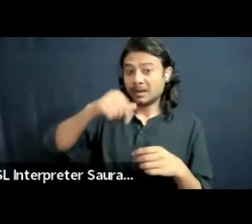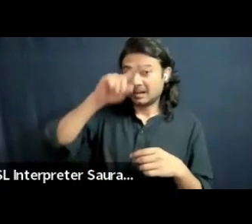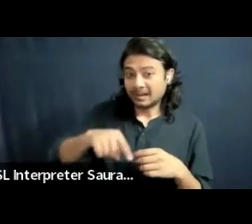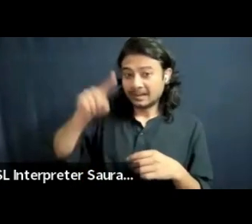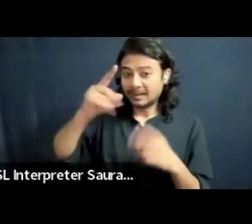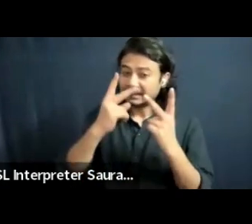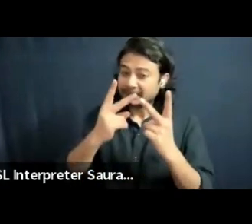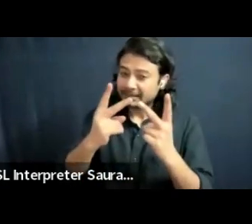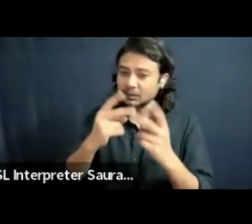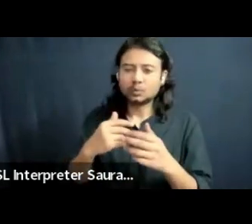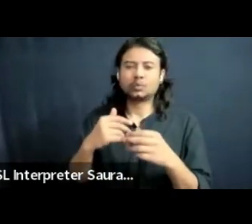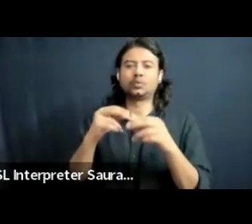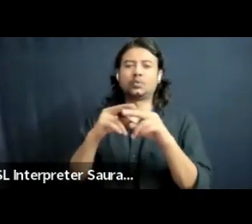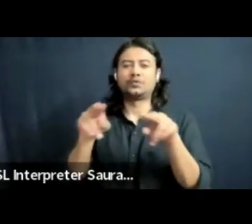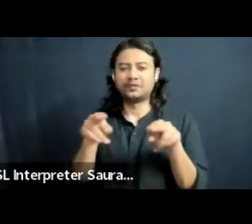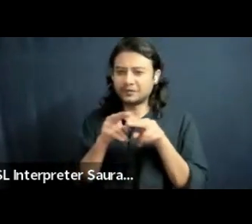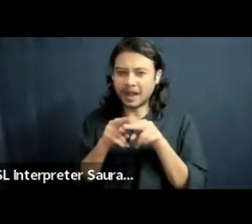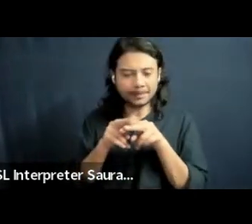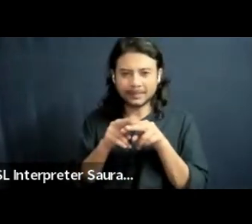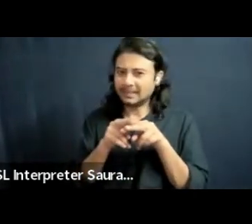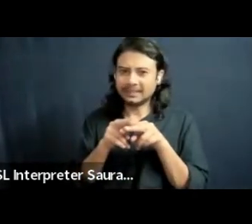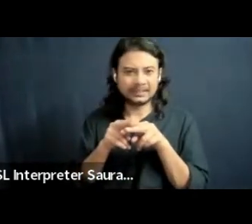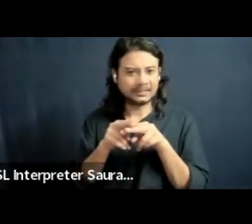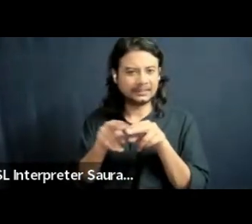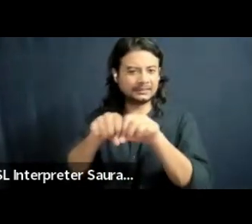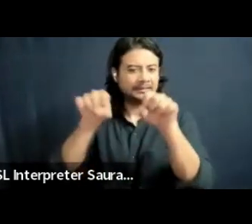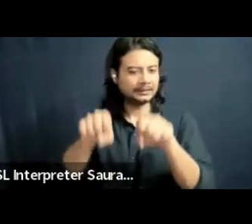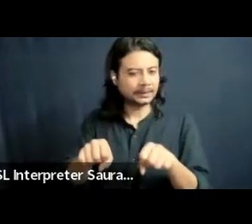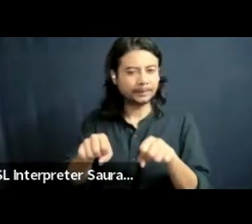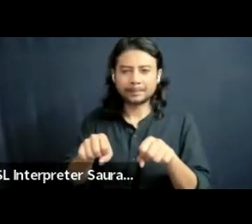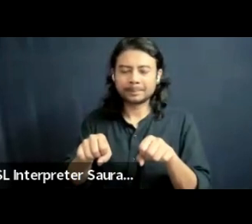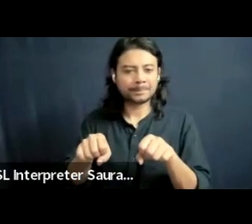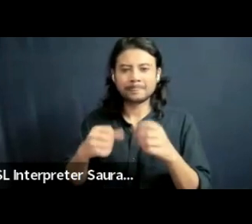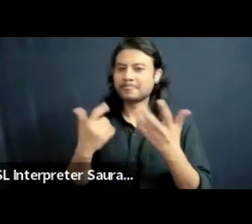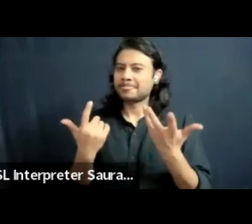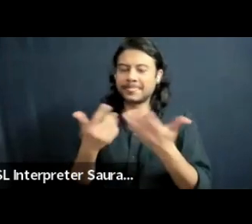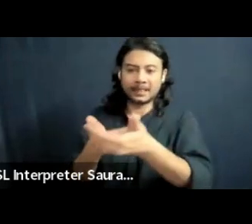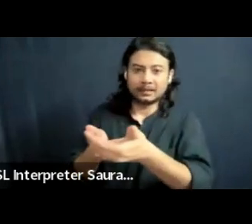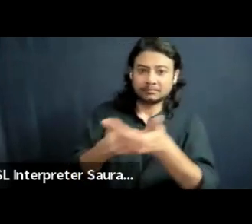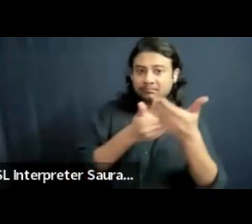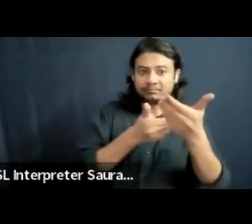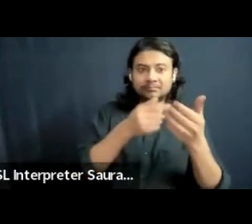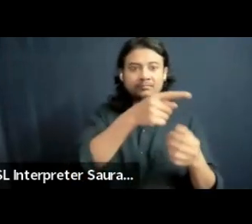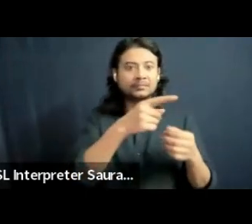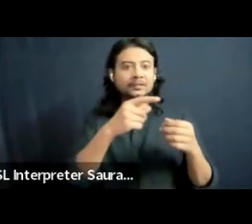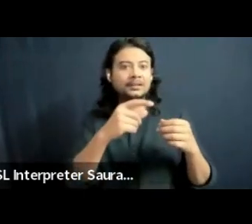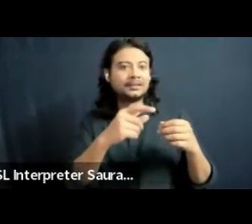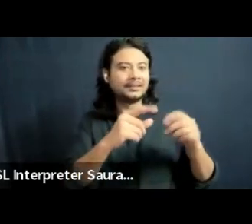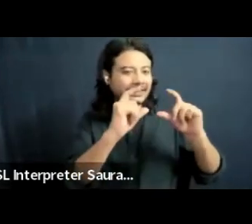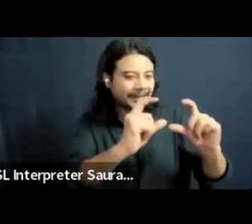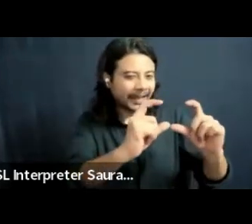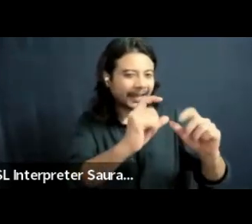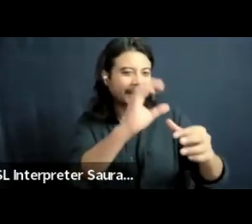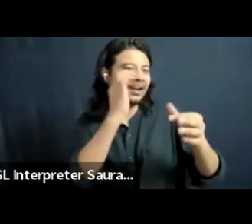and placed in alternative care, particularly in child care institutions or CCIs,